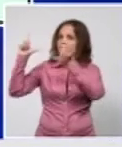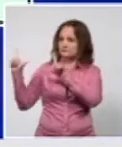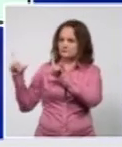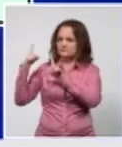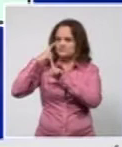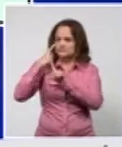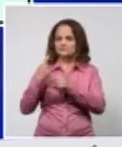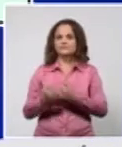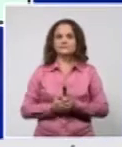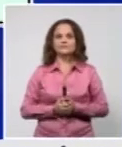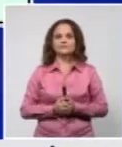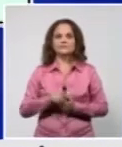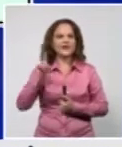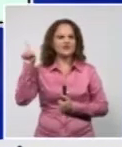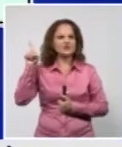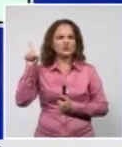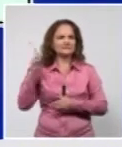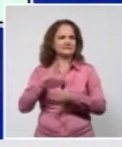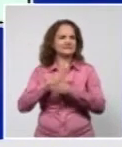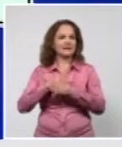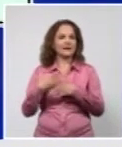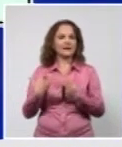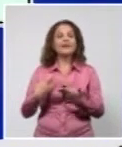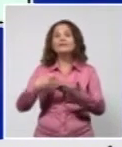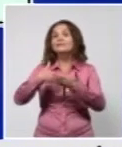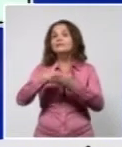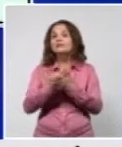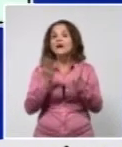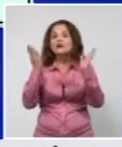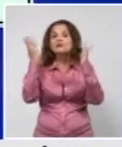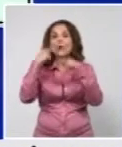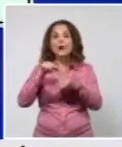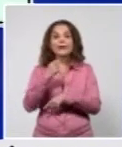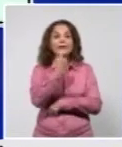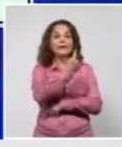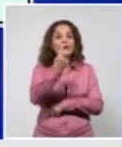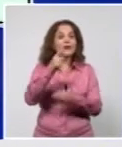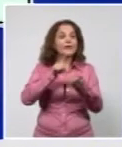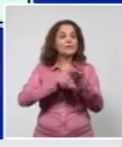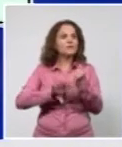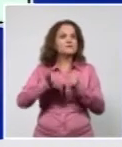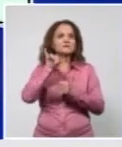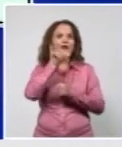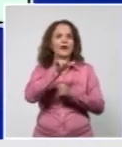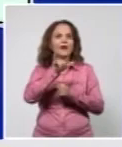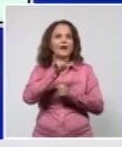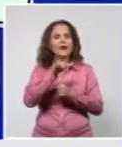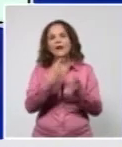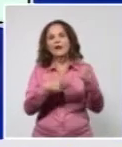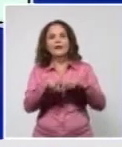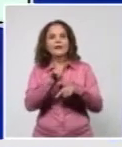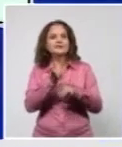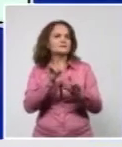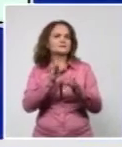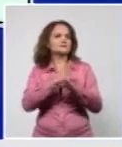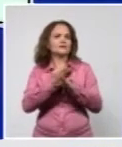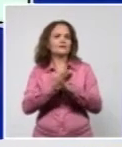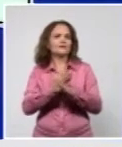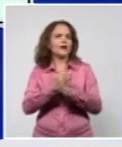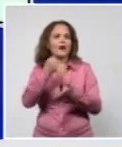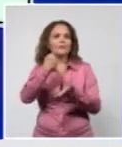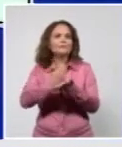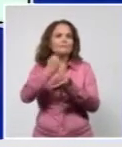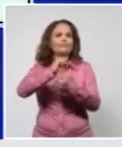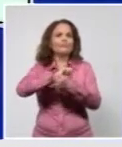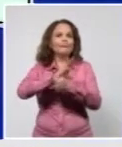the active cases per province, meaning the hospitalized or admitted patients. These results depend